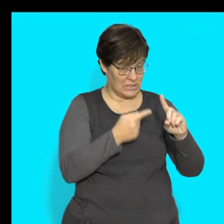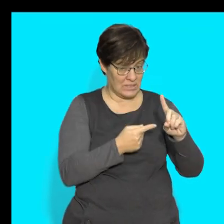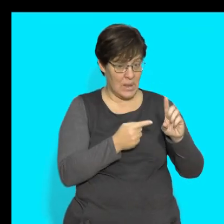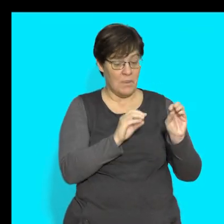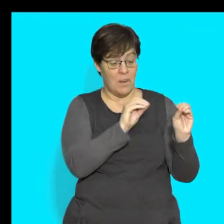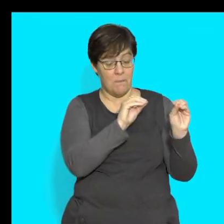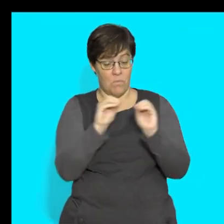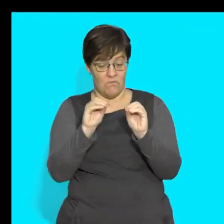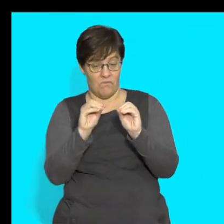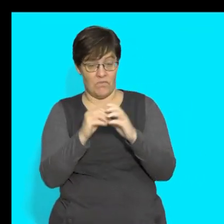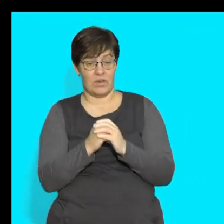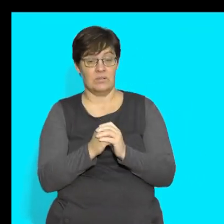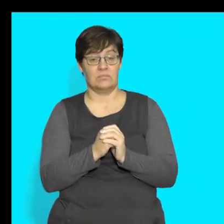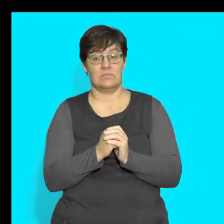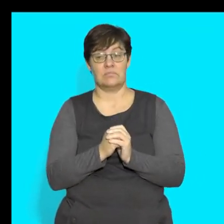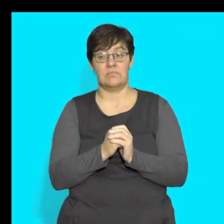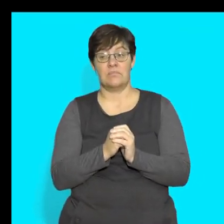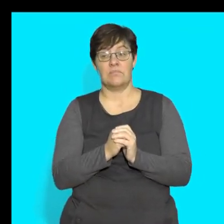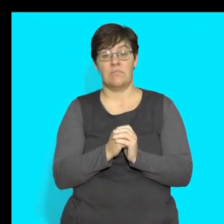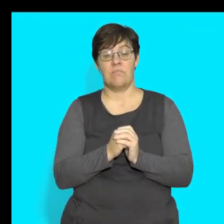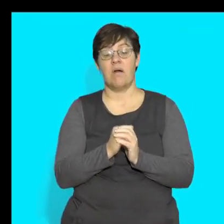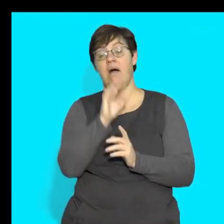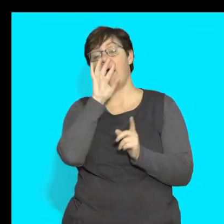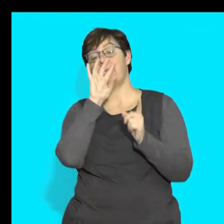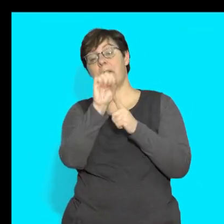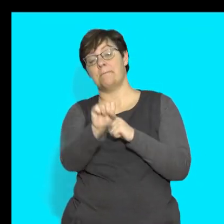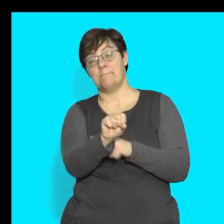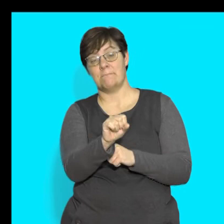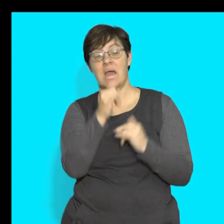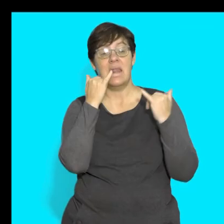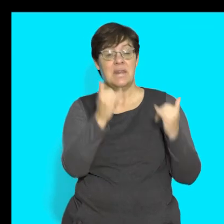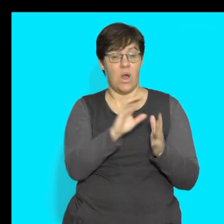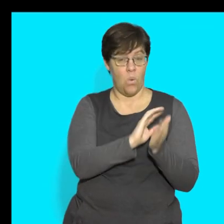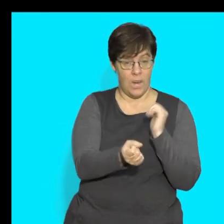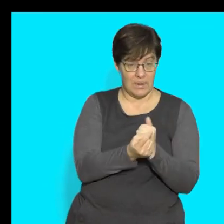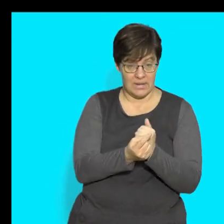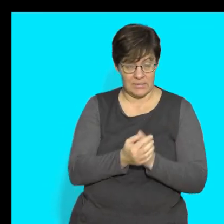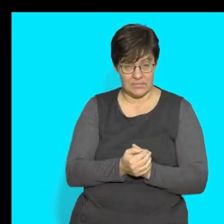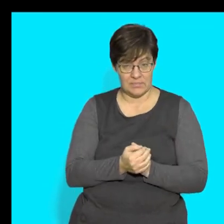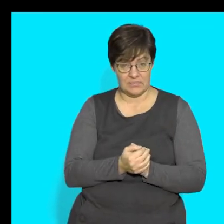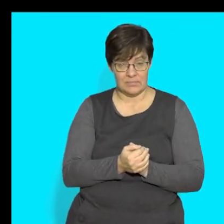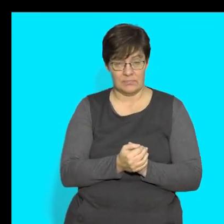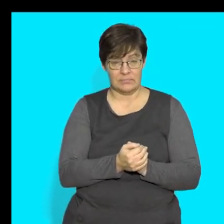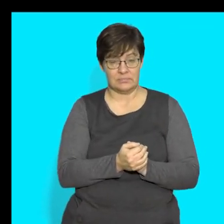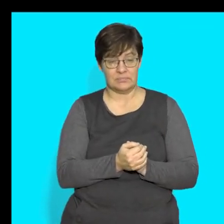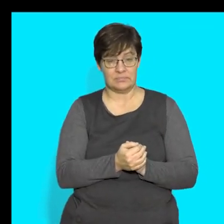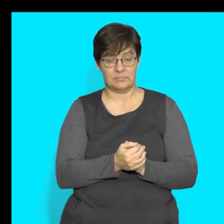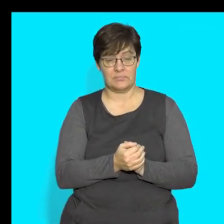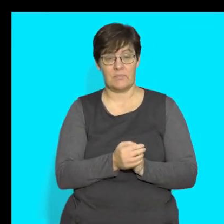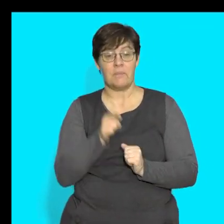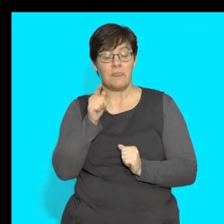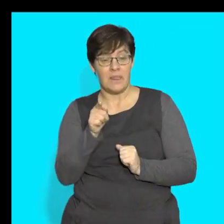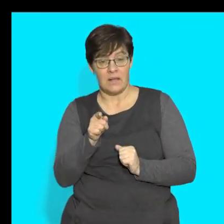at that point, but if we move it on and we wind it on a little bit, we recognize now what's going to happen is